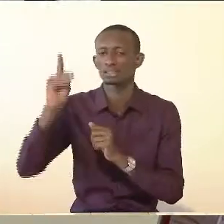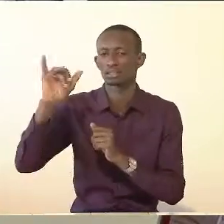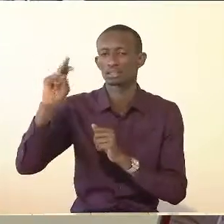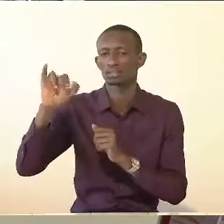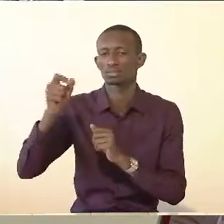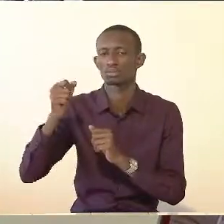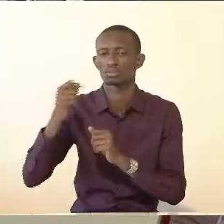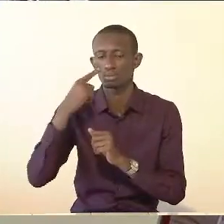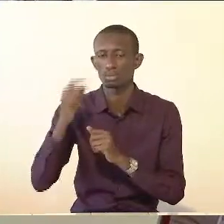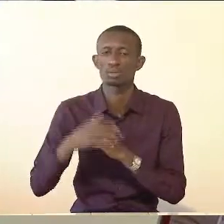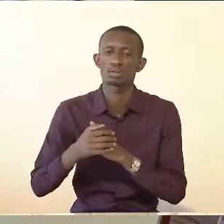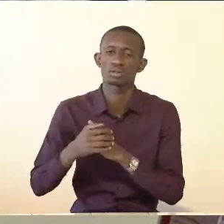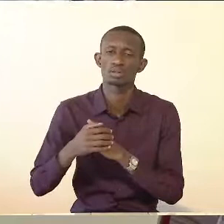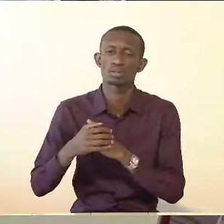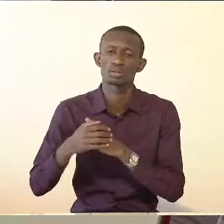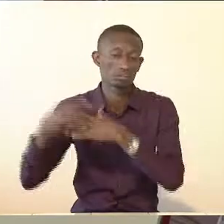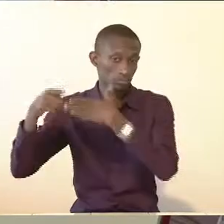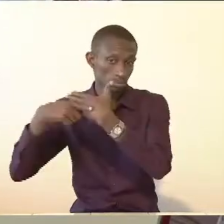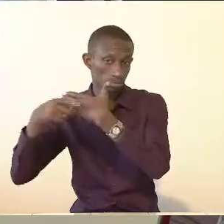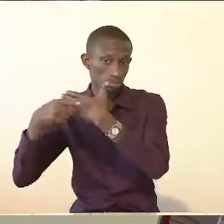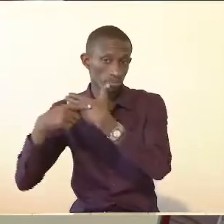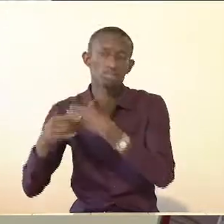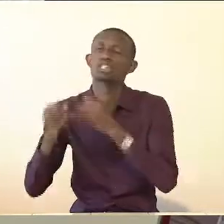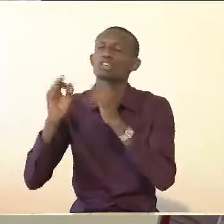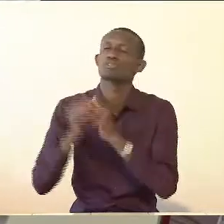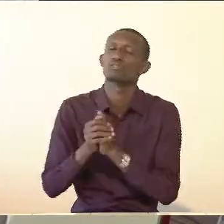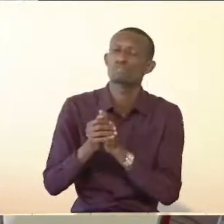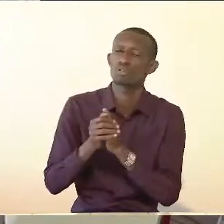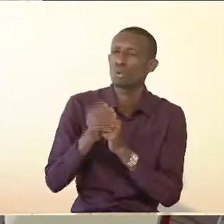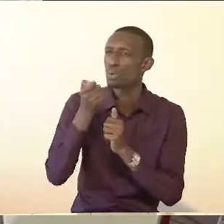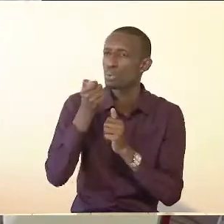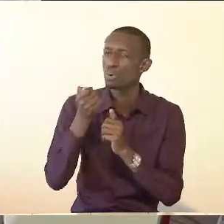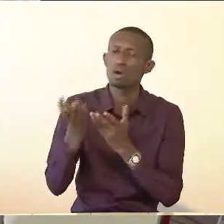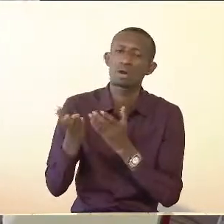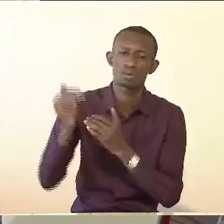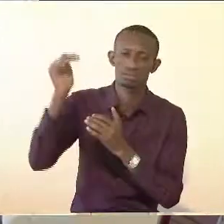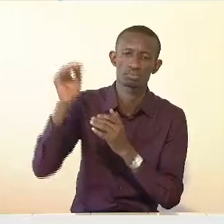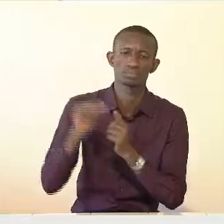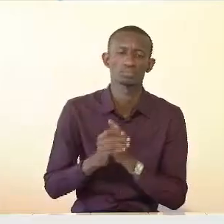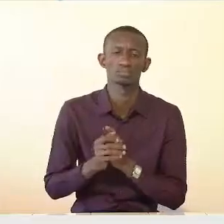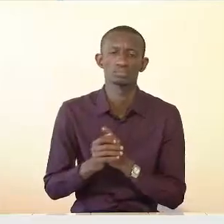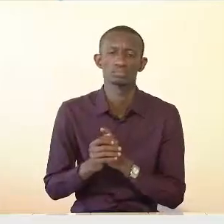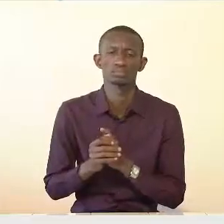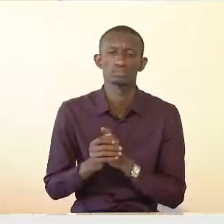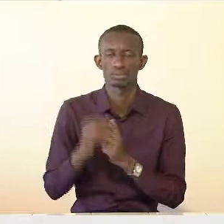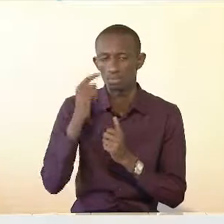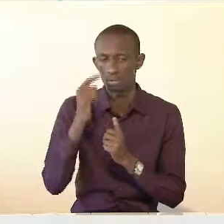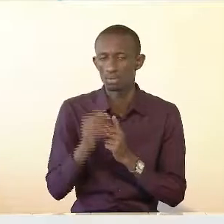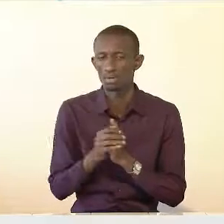respond negatively to the effect that causes the drop down of the temperature. So we have reducing of